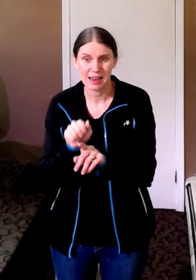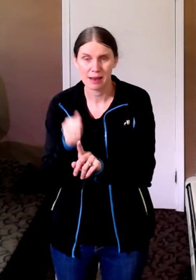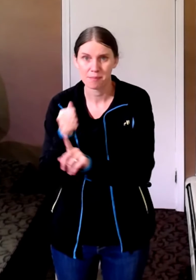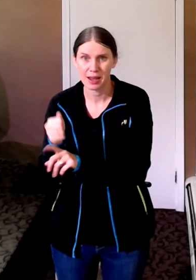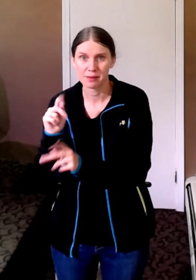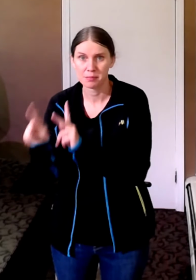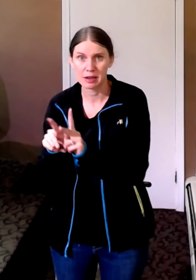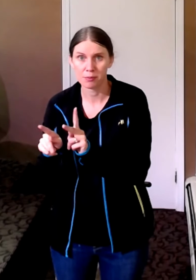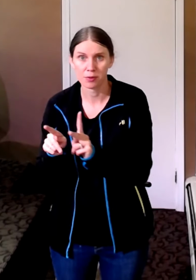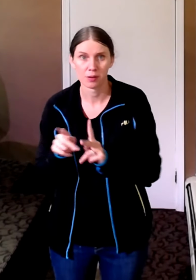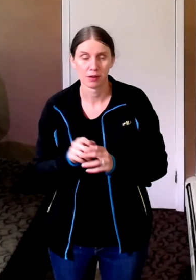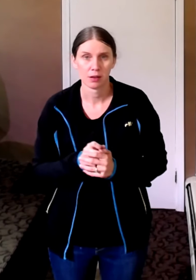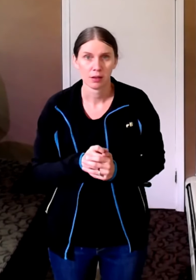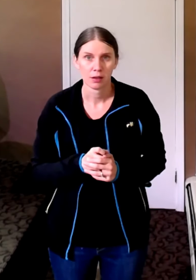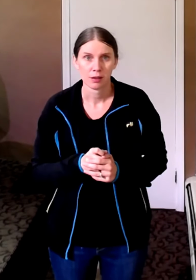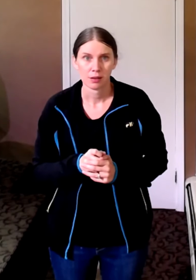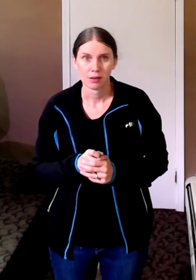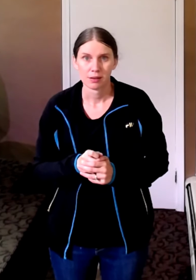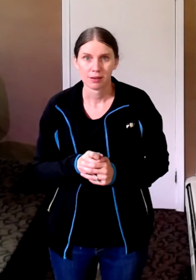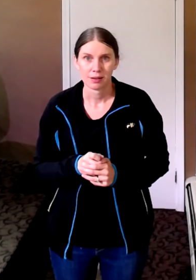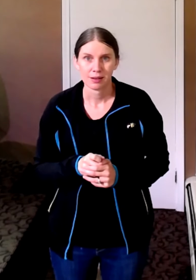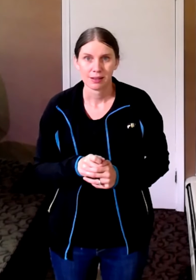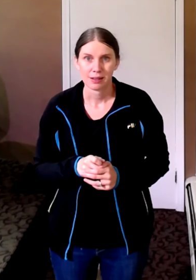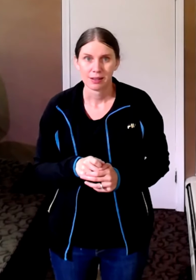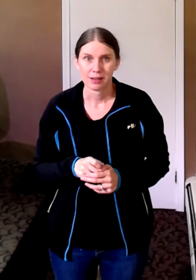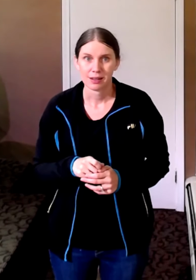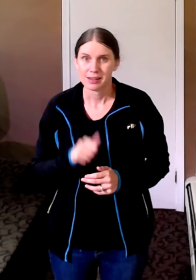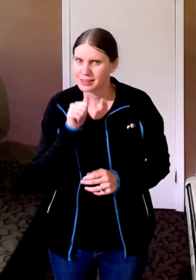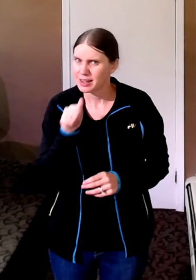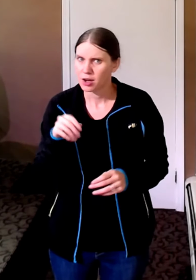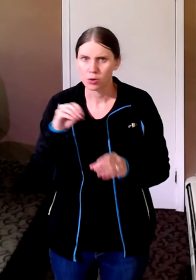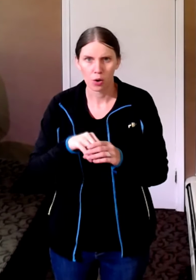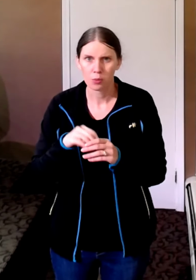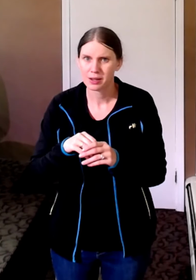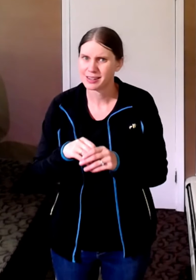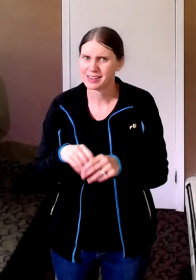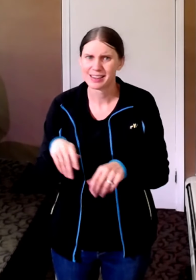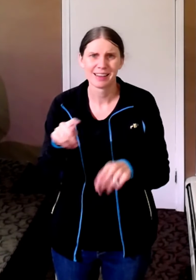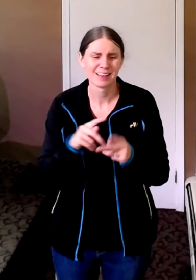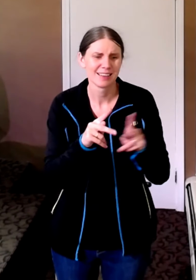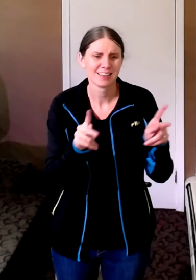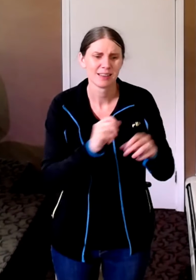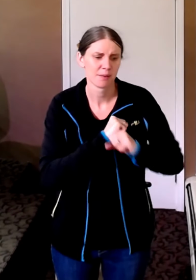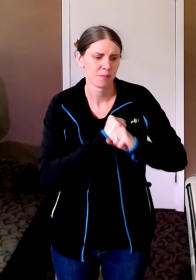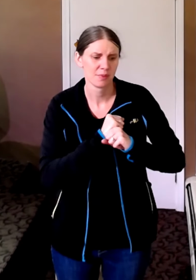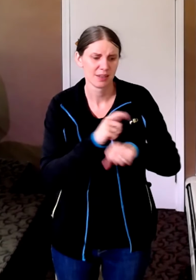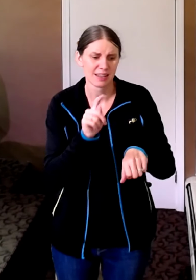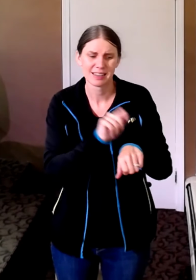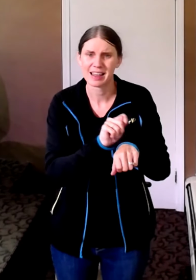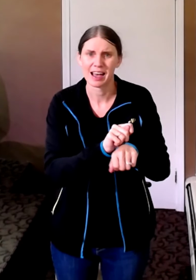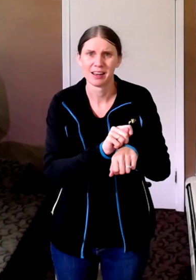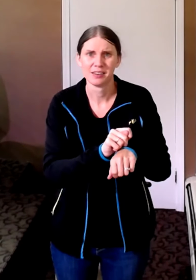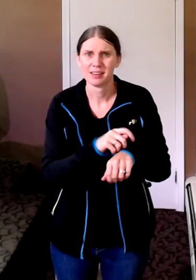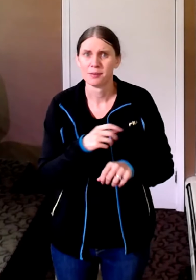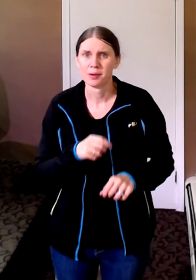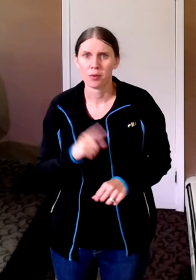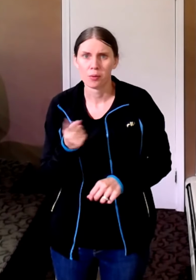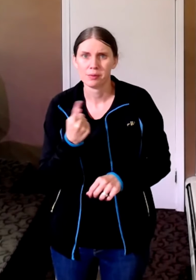people than I've ever had before. The idea is not to go into the sanctuary, not to go into the synagogue and just hide